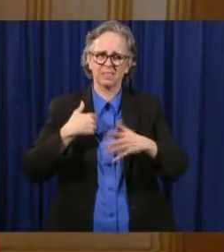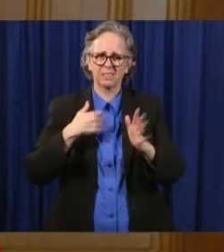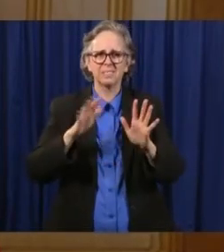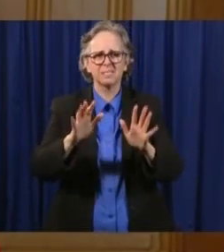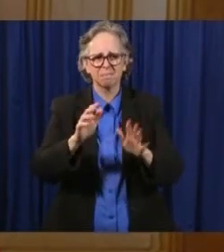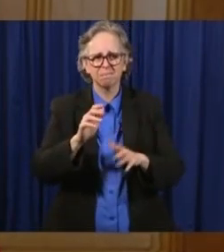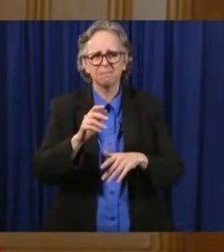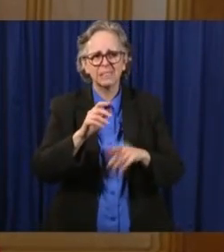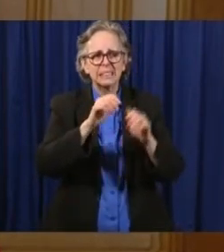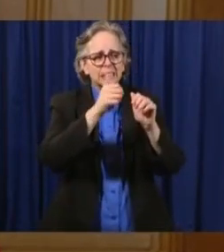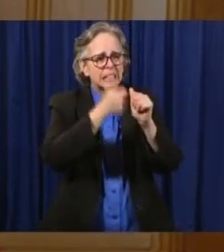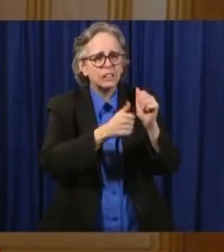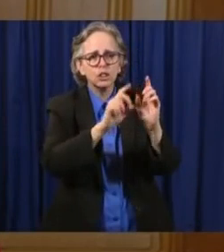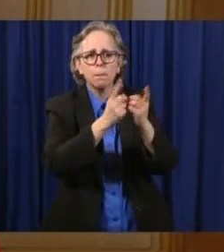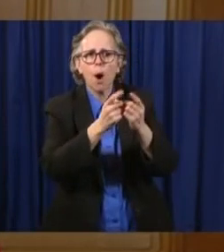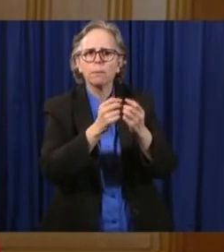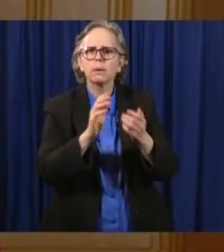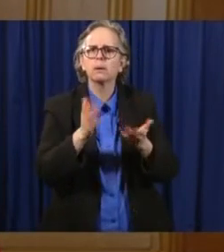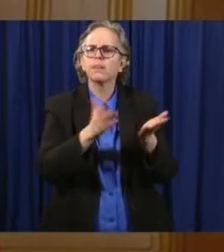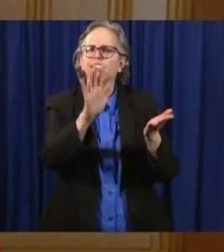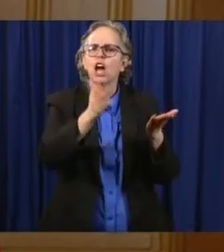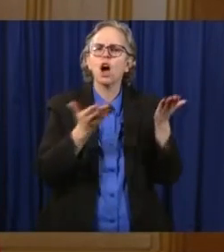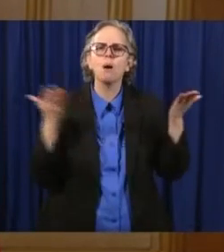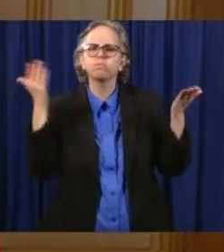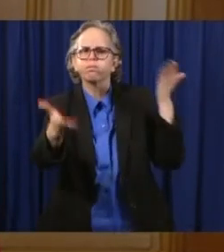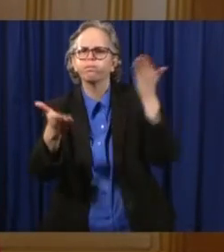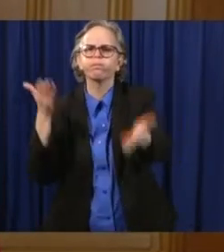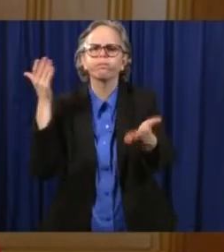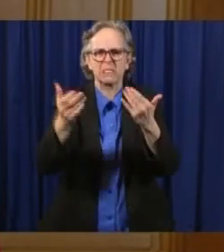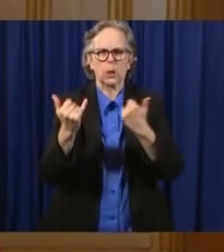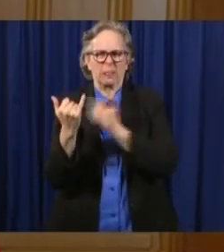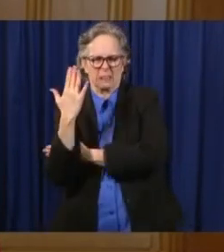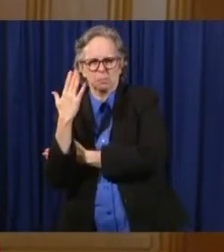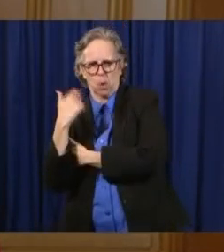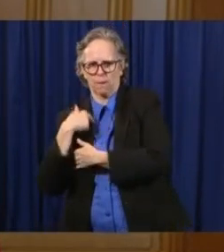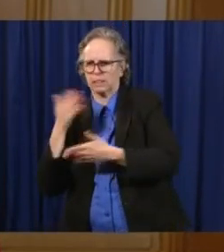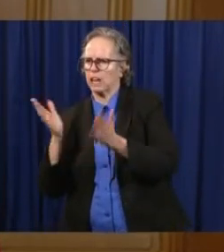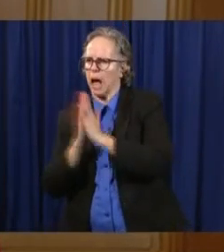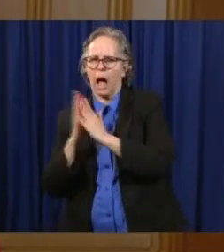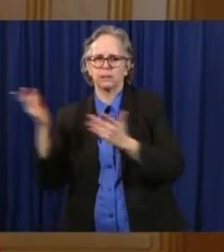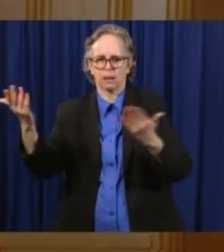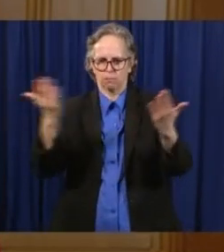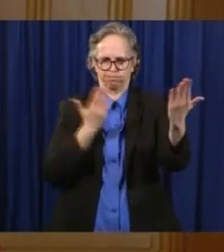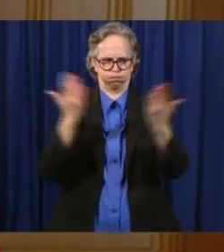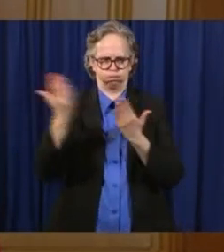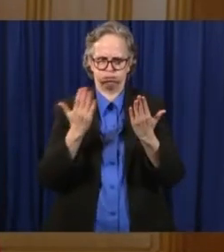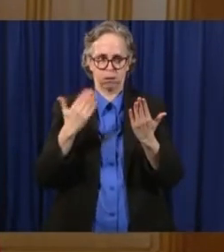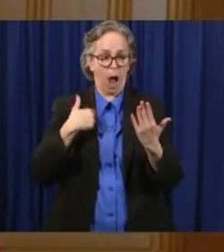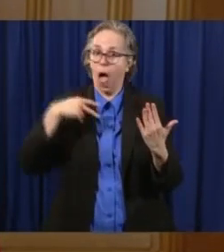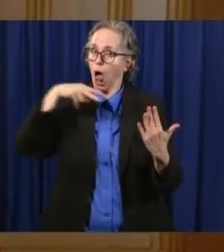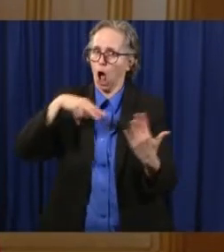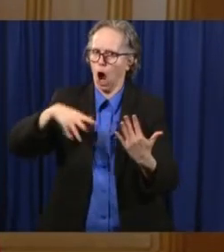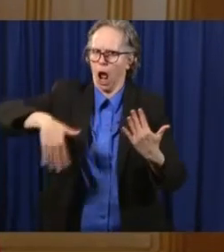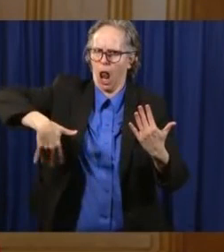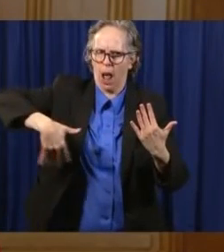morning. They have done that. Our team is starting to review that. I have not looked at them yet, but I certainly will be very,